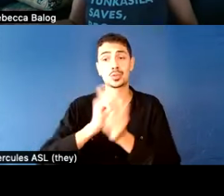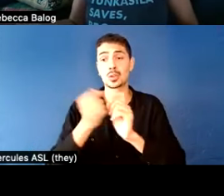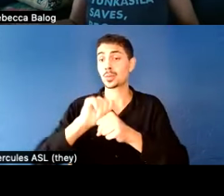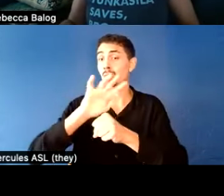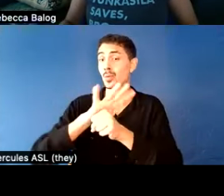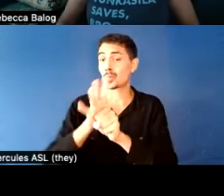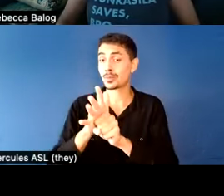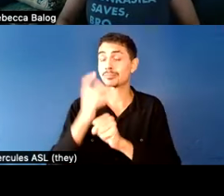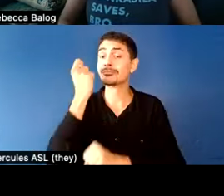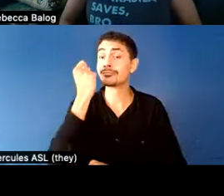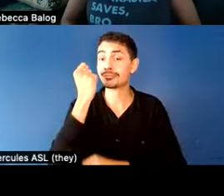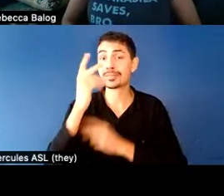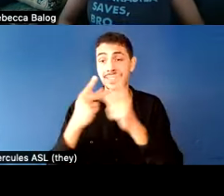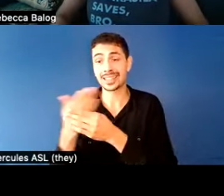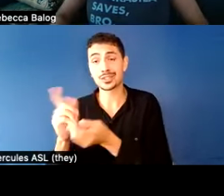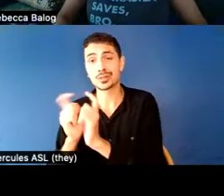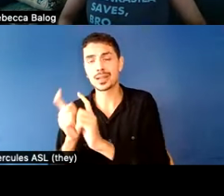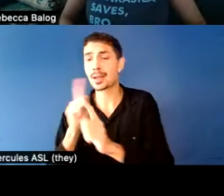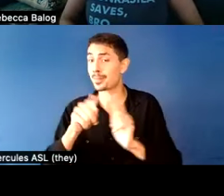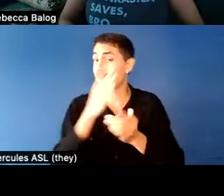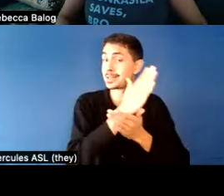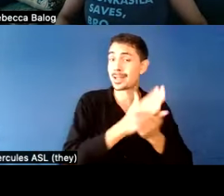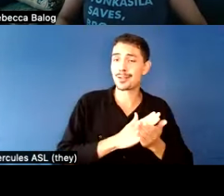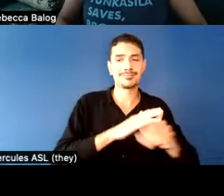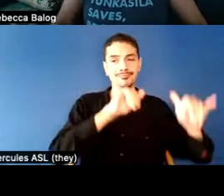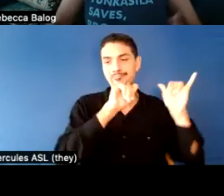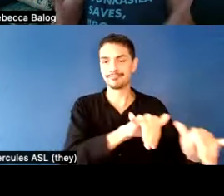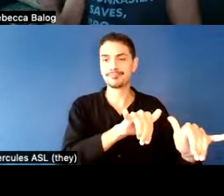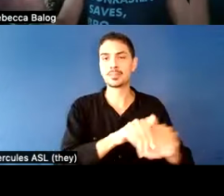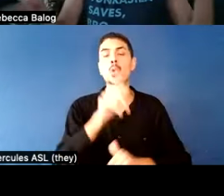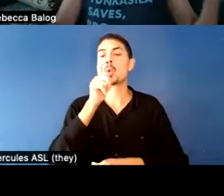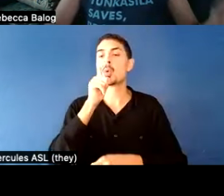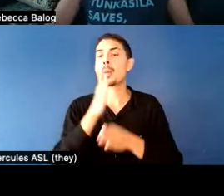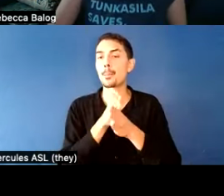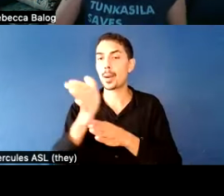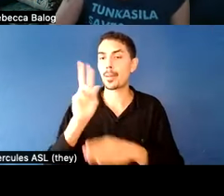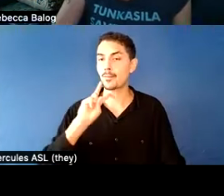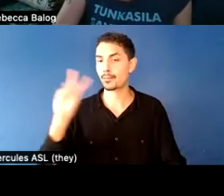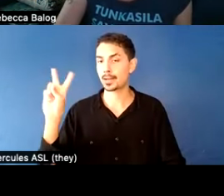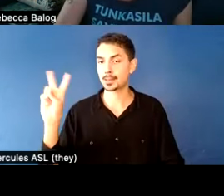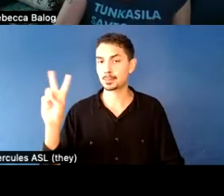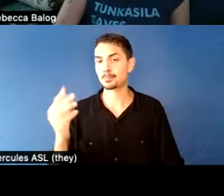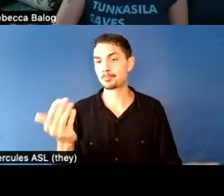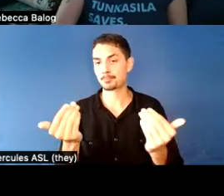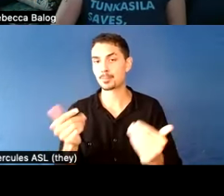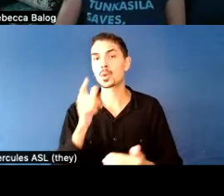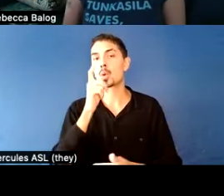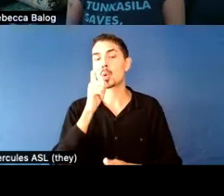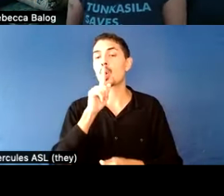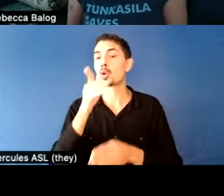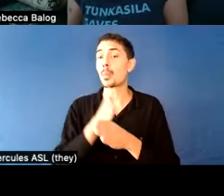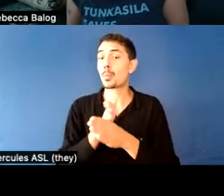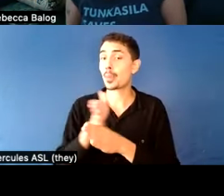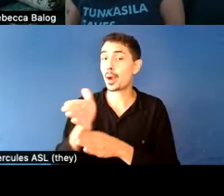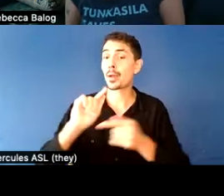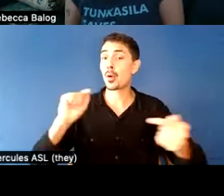never change, right? So who are the primary victims? Please add in the chat or unmute. Who are your primary victims that you're